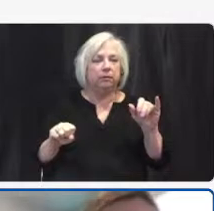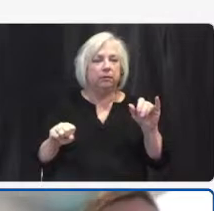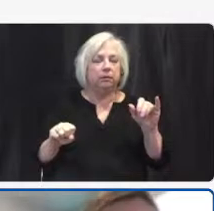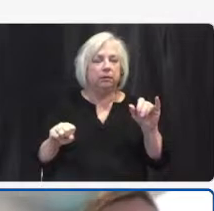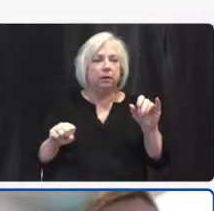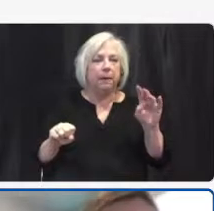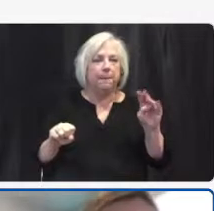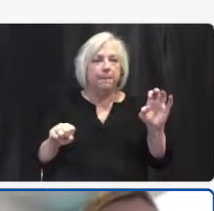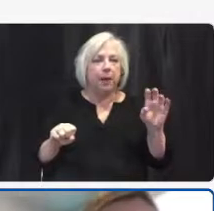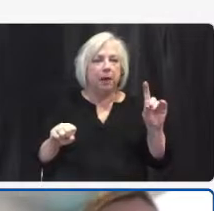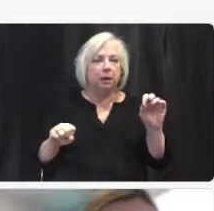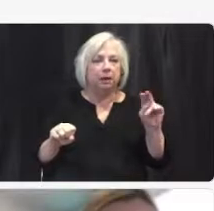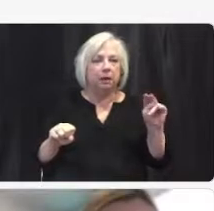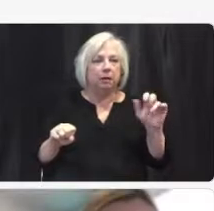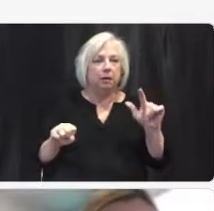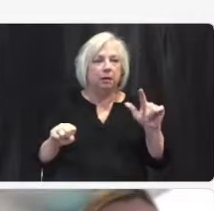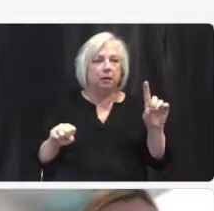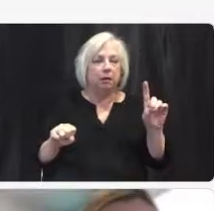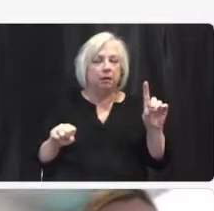McDonald.